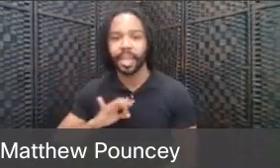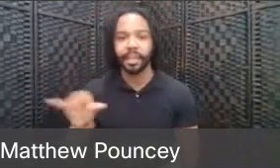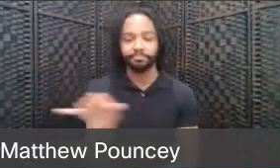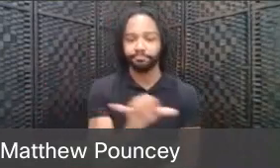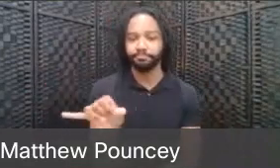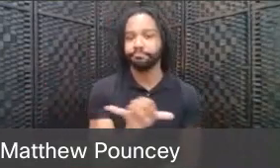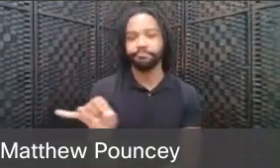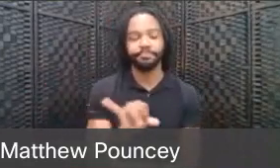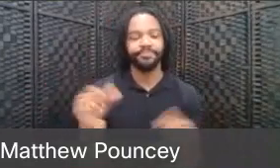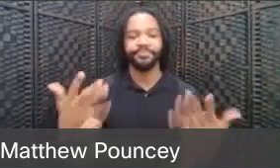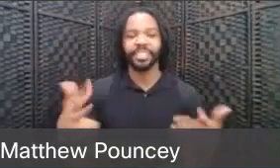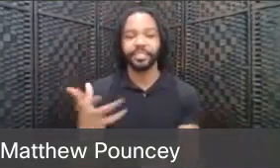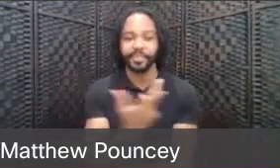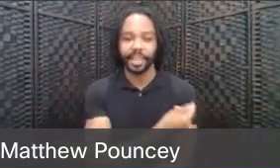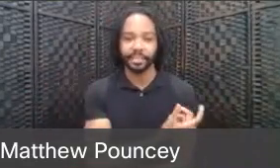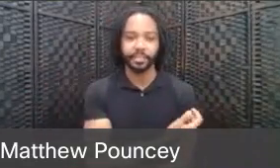have been vaccinated.